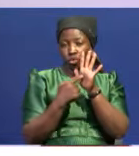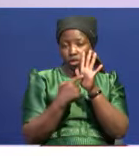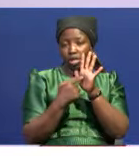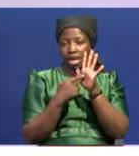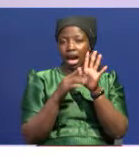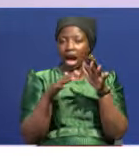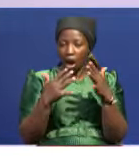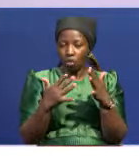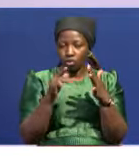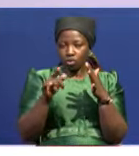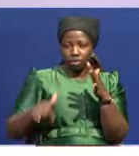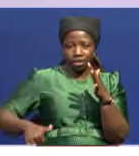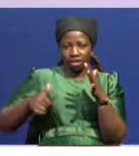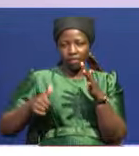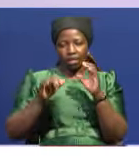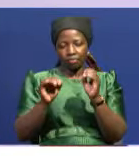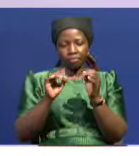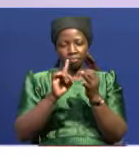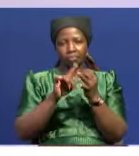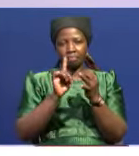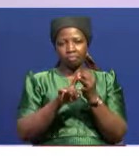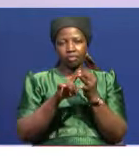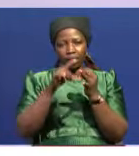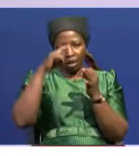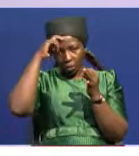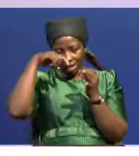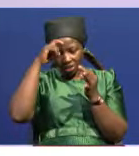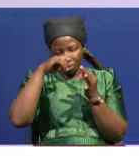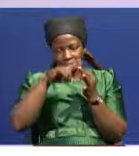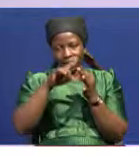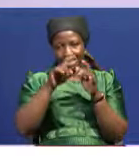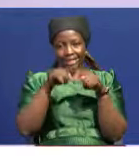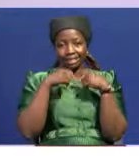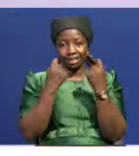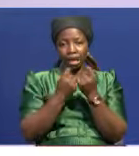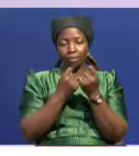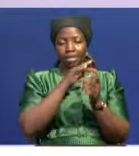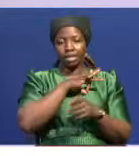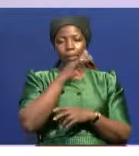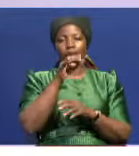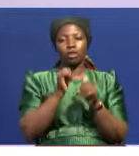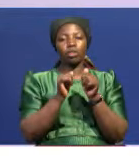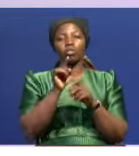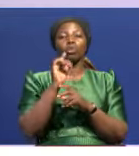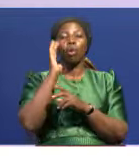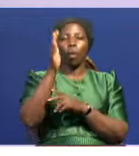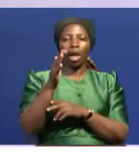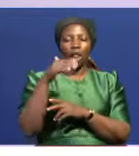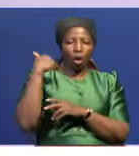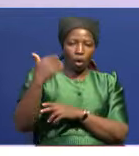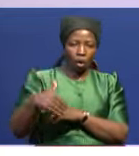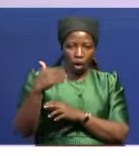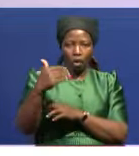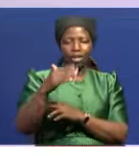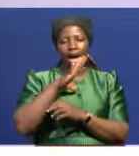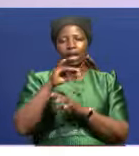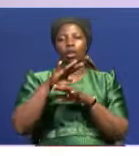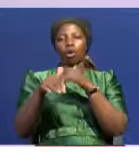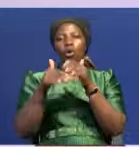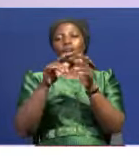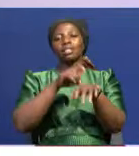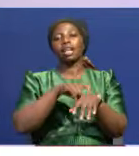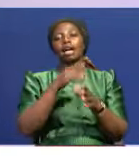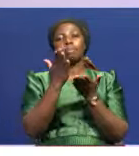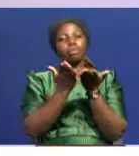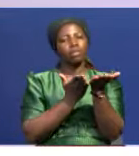selflessness, diligence, and team spirit, that you will always and at all times serve the people